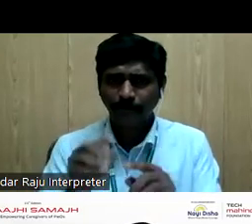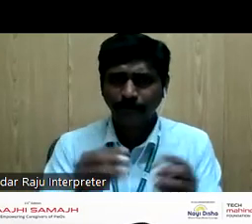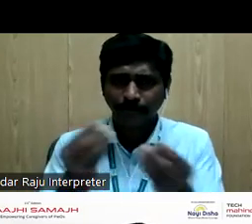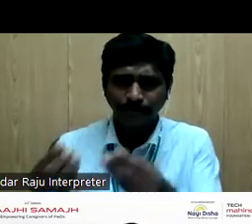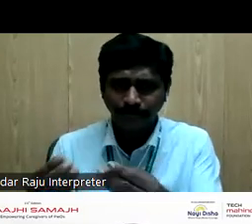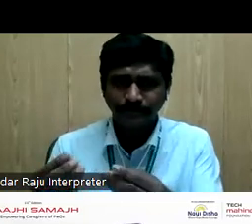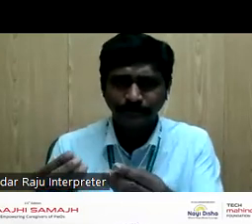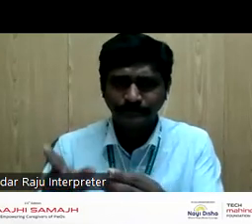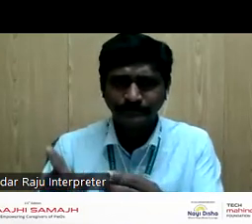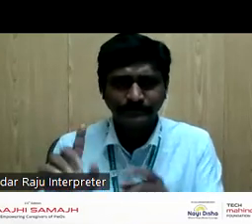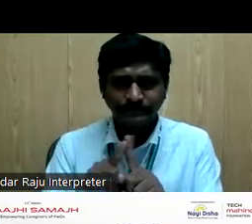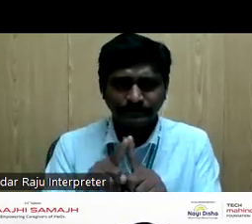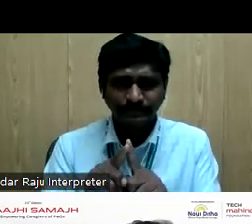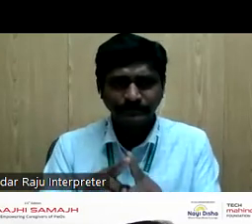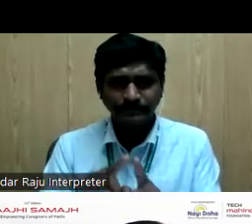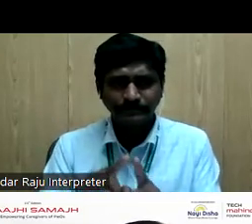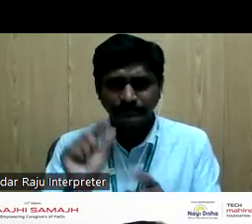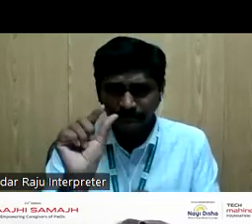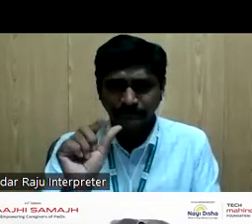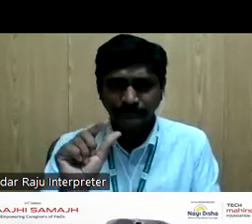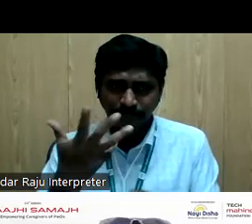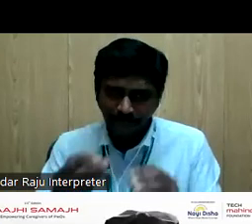the importance of the discussion we need to have